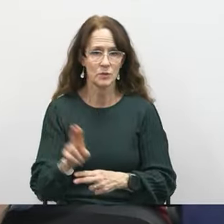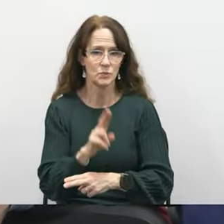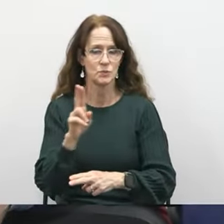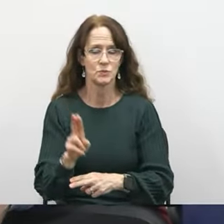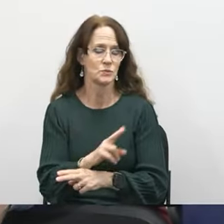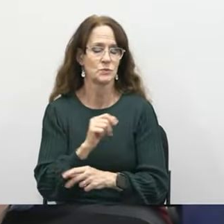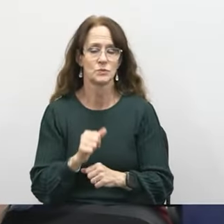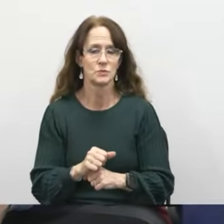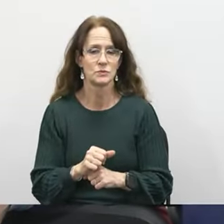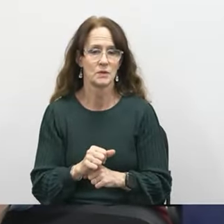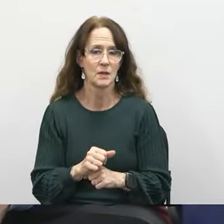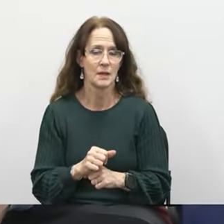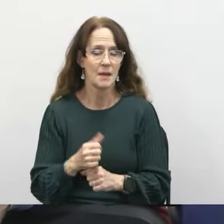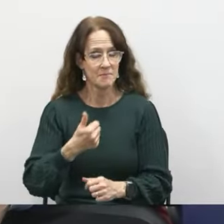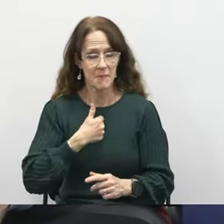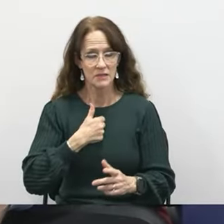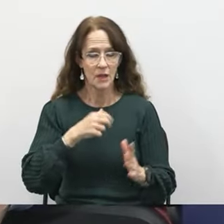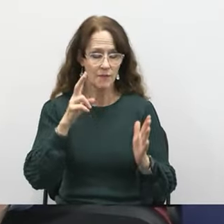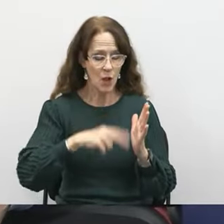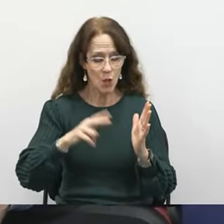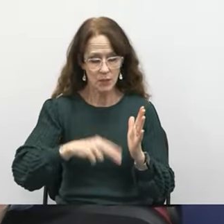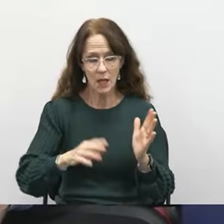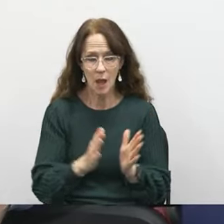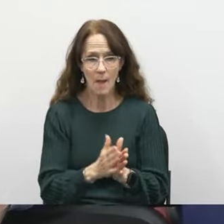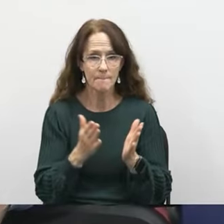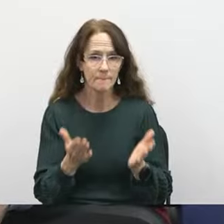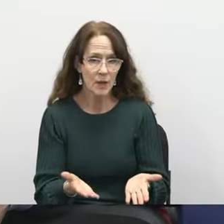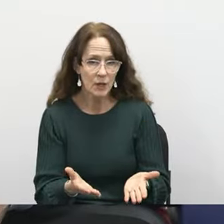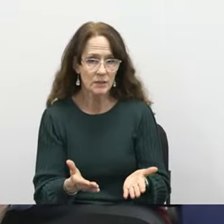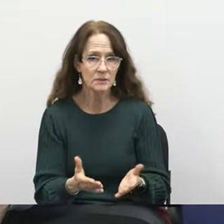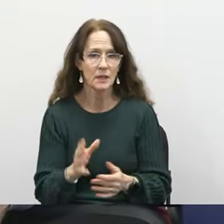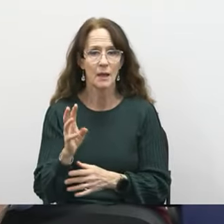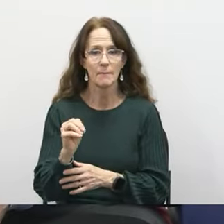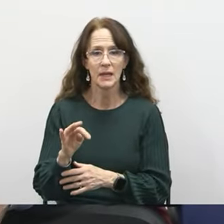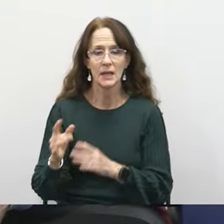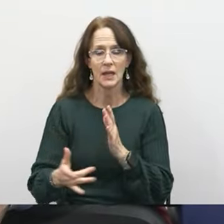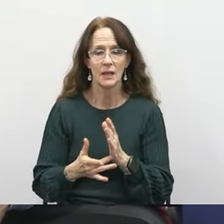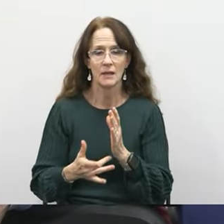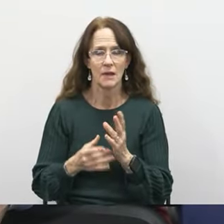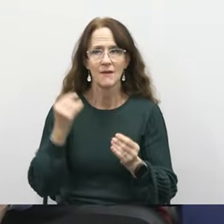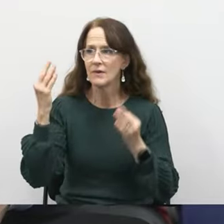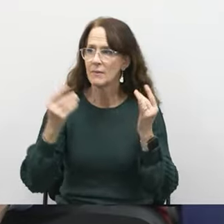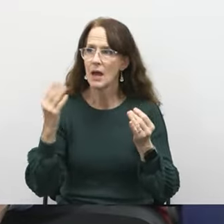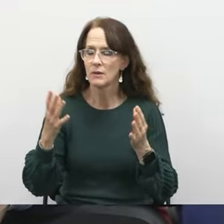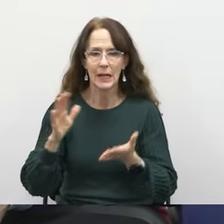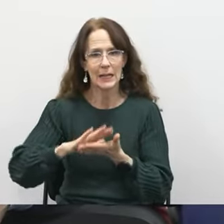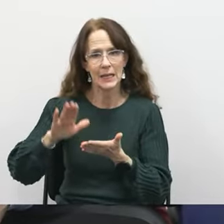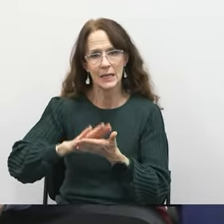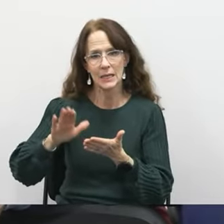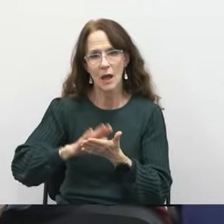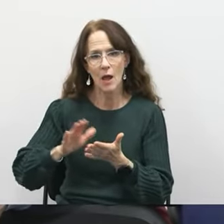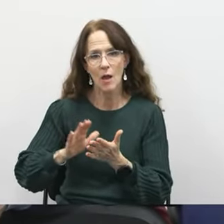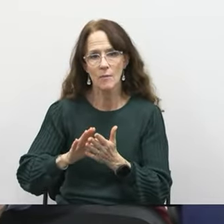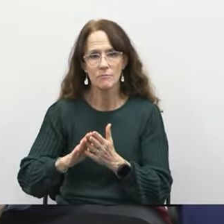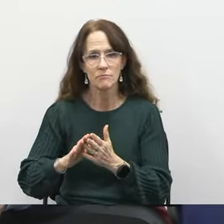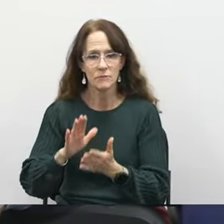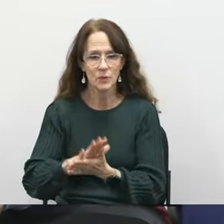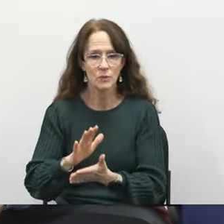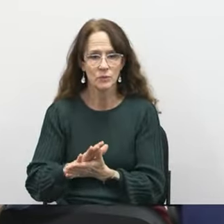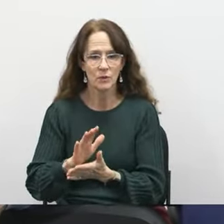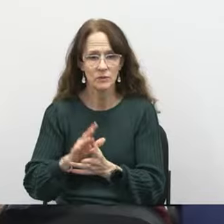was through browsing books, media, technology, and figuring out how I could help clean up my schools, and their dedication to upholding civic focal points such as